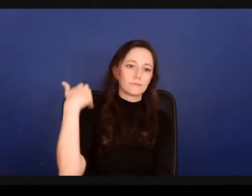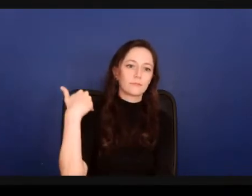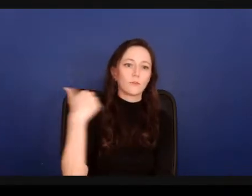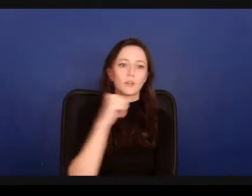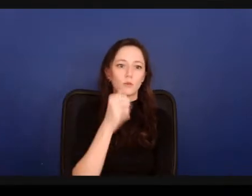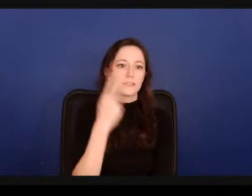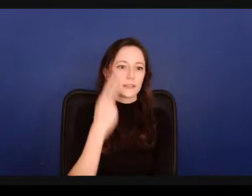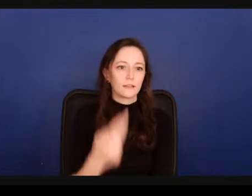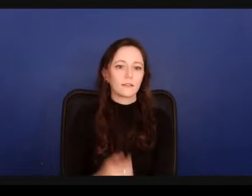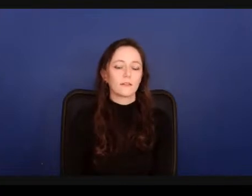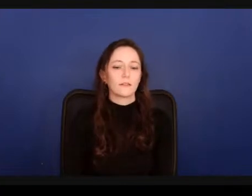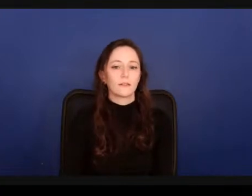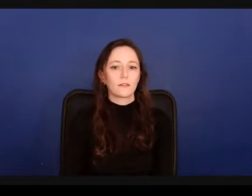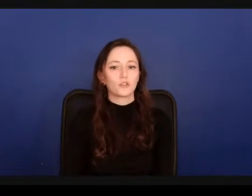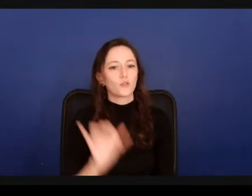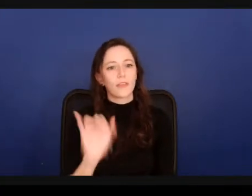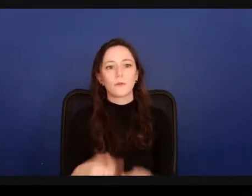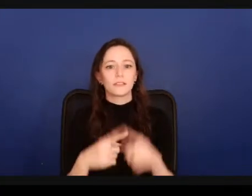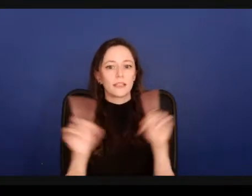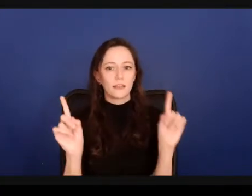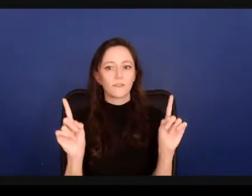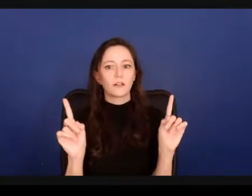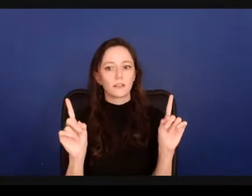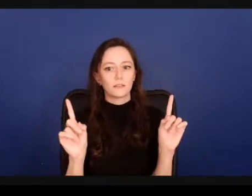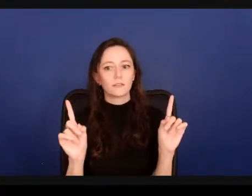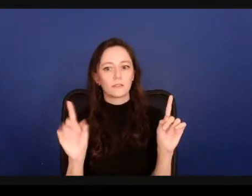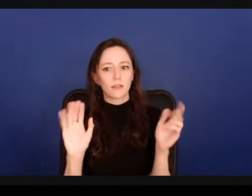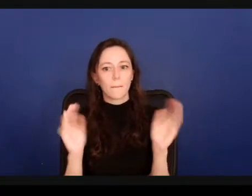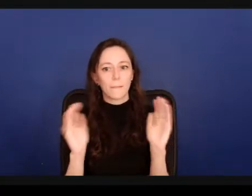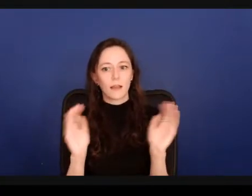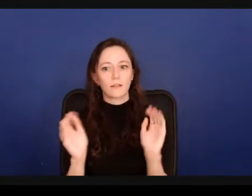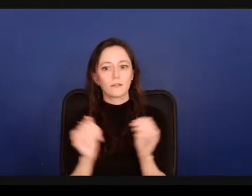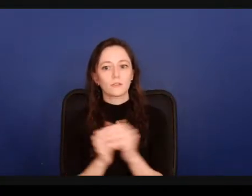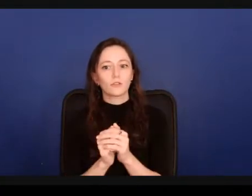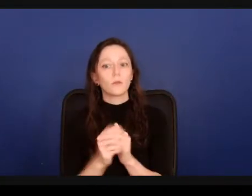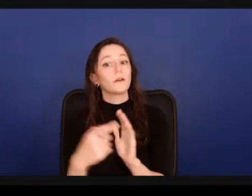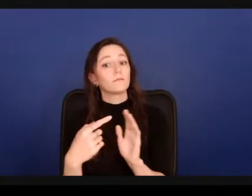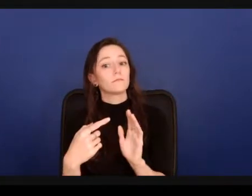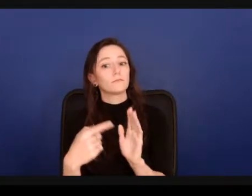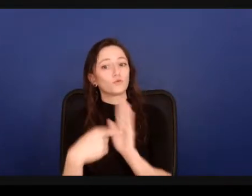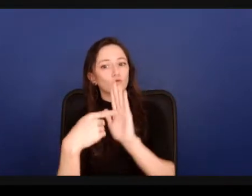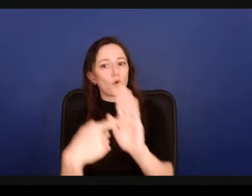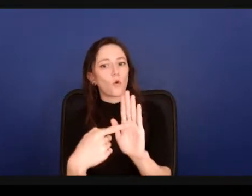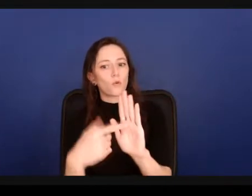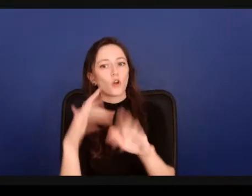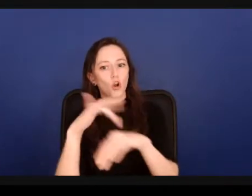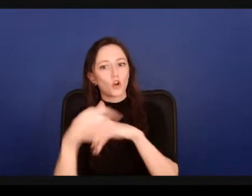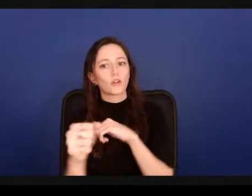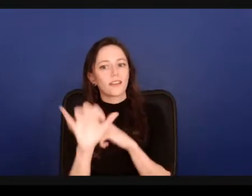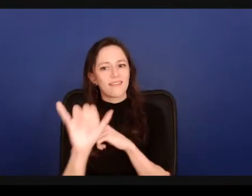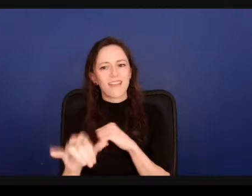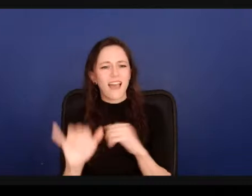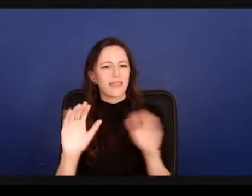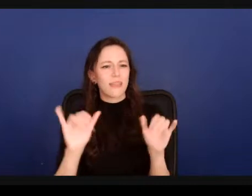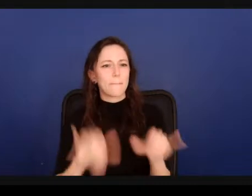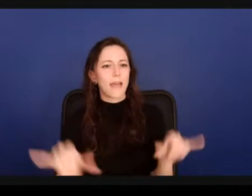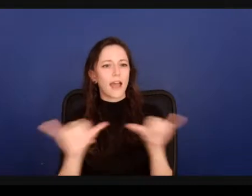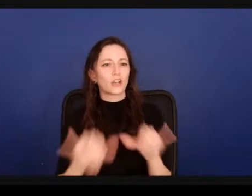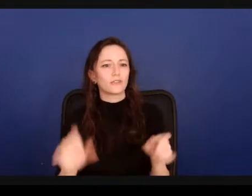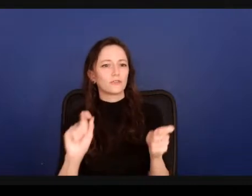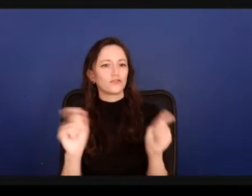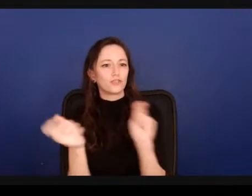But that's what's been the difference here. And what we pointed out early on seemed to be a different pattern of the volcano that could be